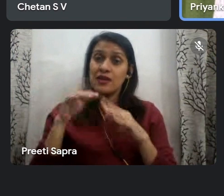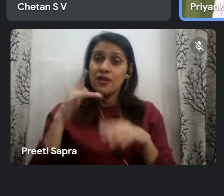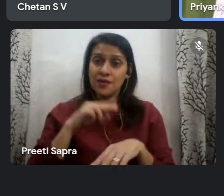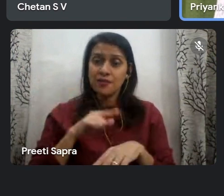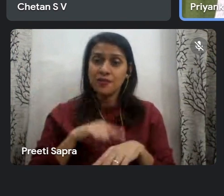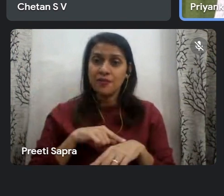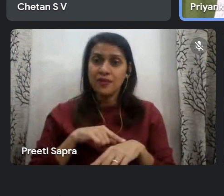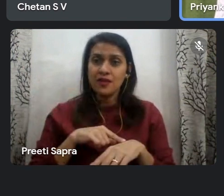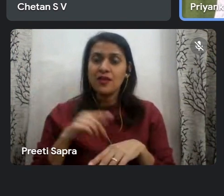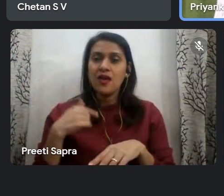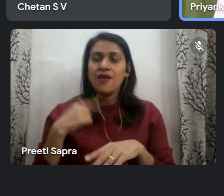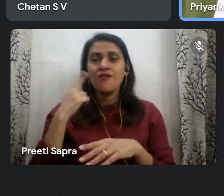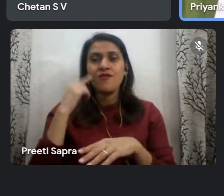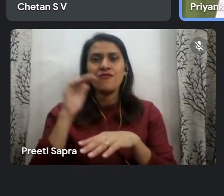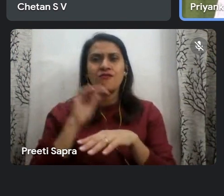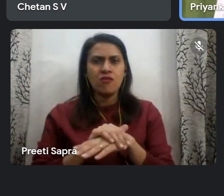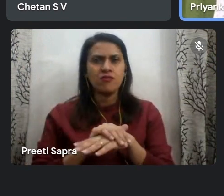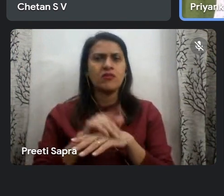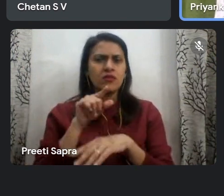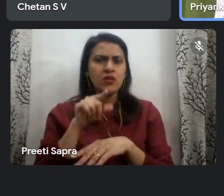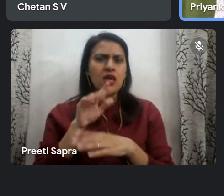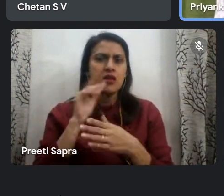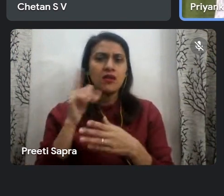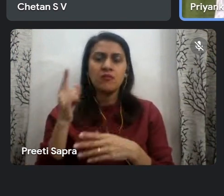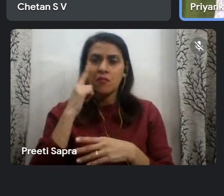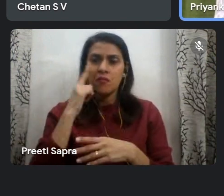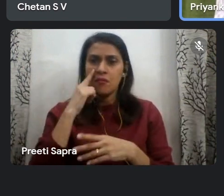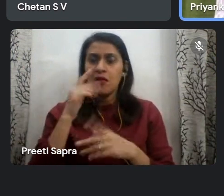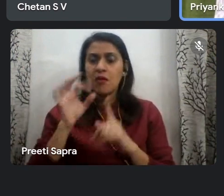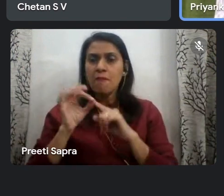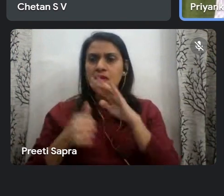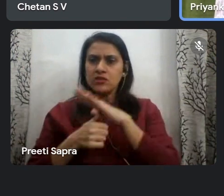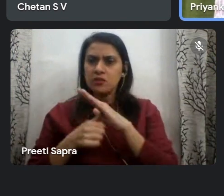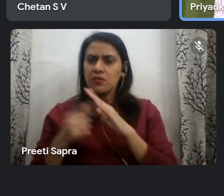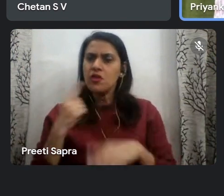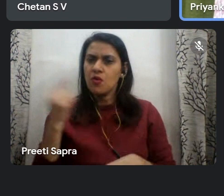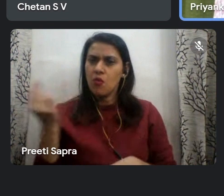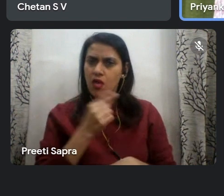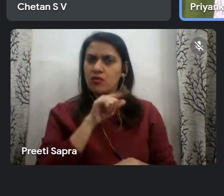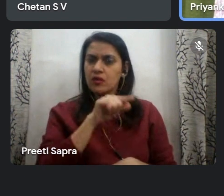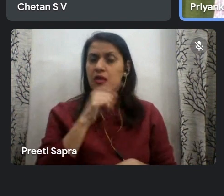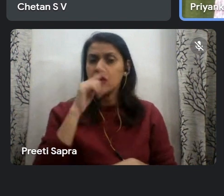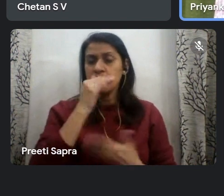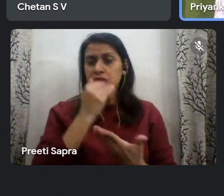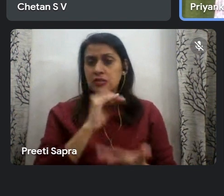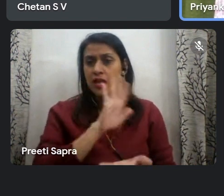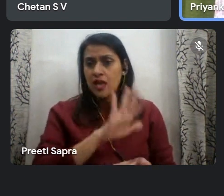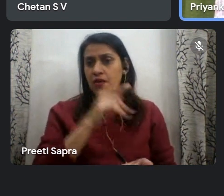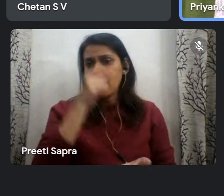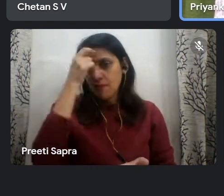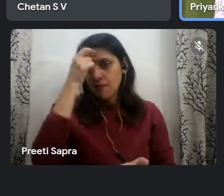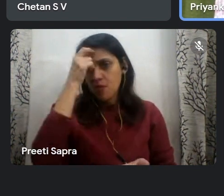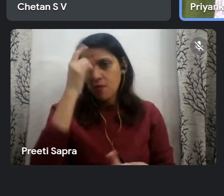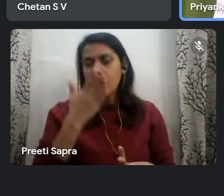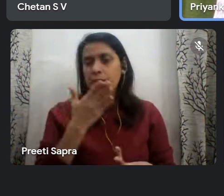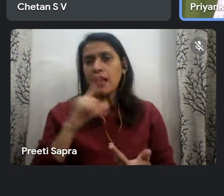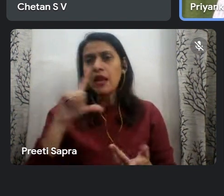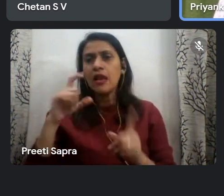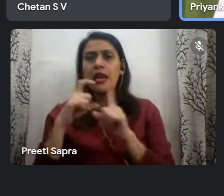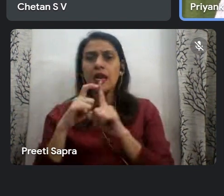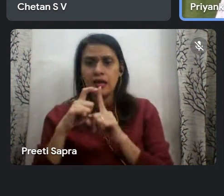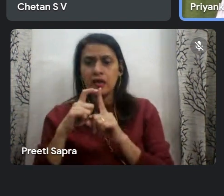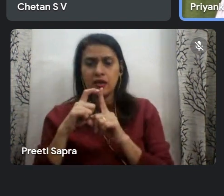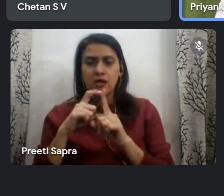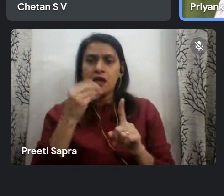school, where the principal said maybe your son actually has a learning disability, and you should probably get them assessed.